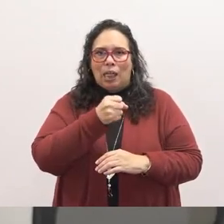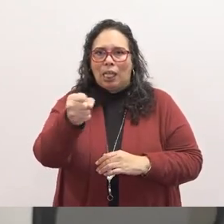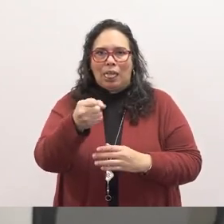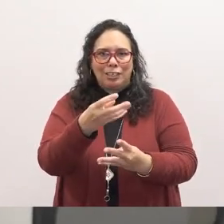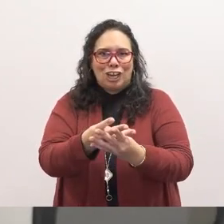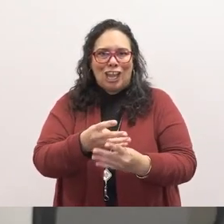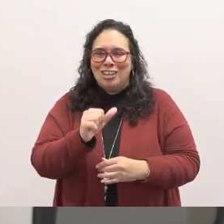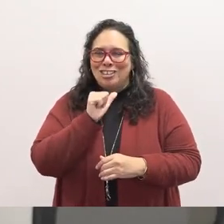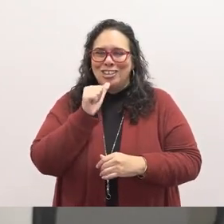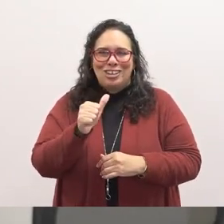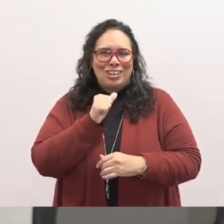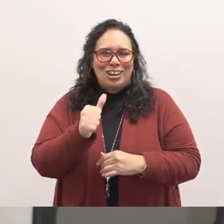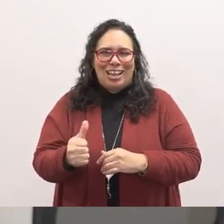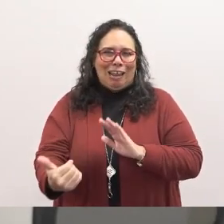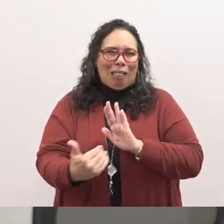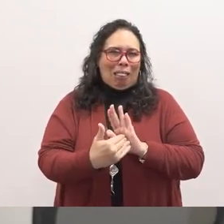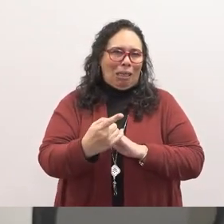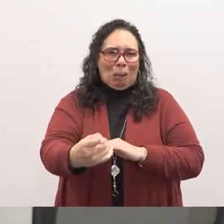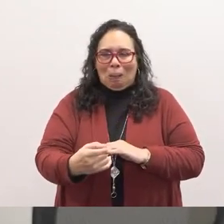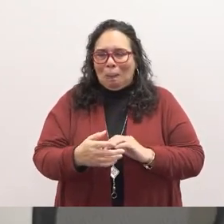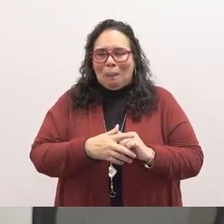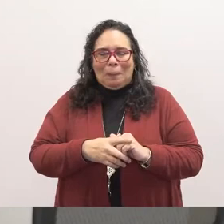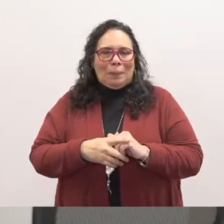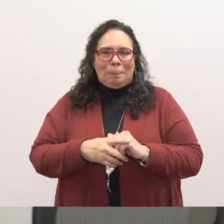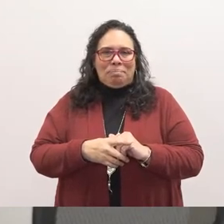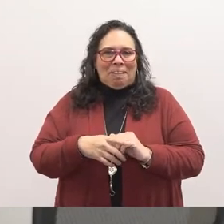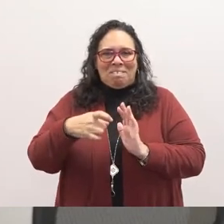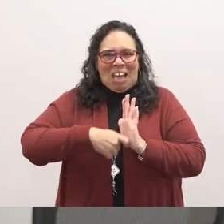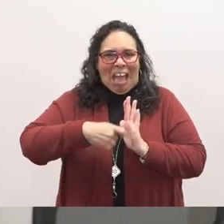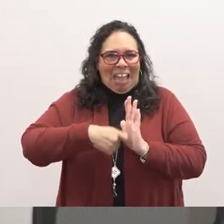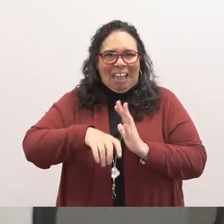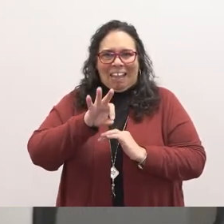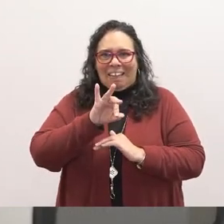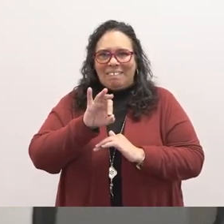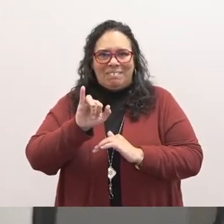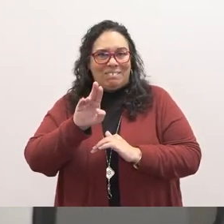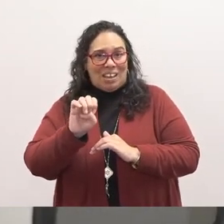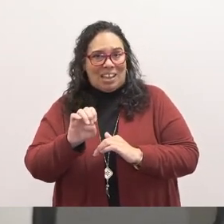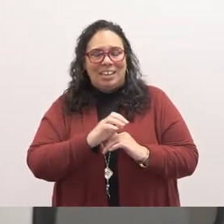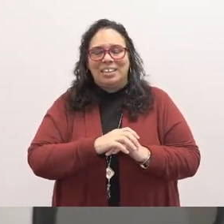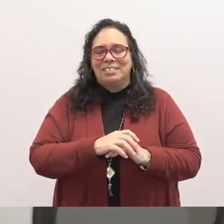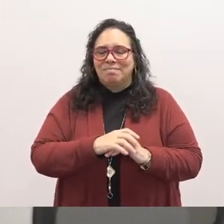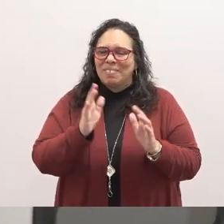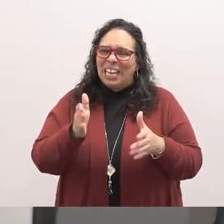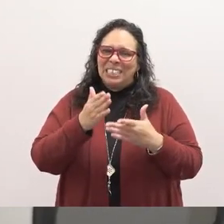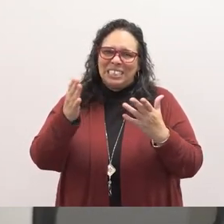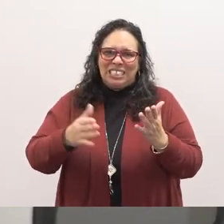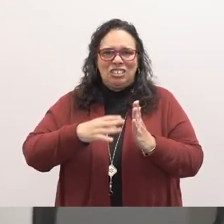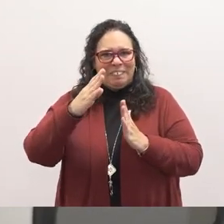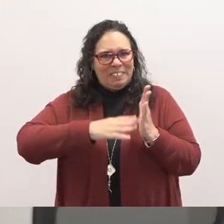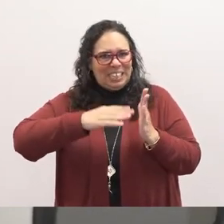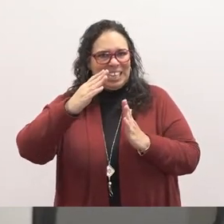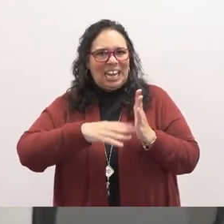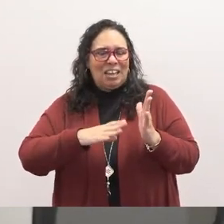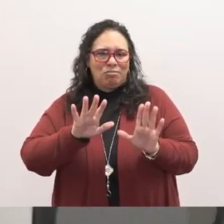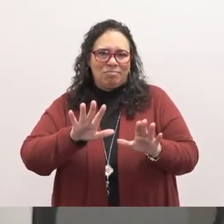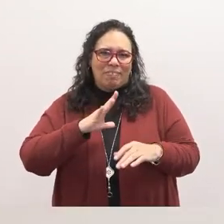fined, but I would suggest that you fill an amended form out and do it and make the correction and you're